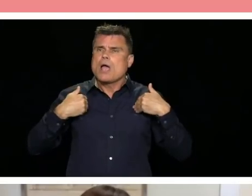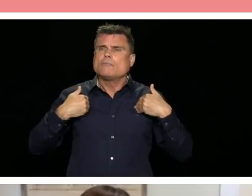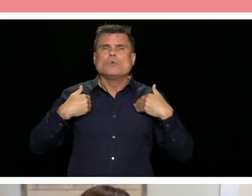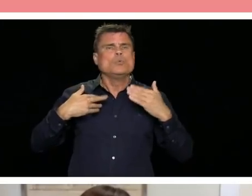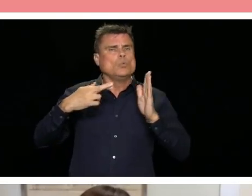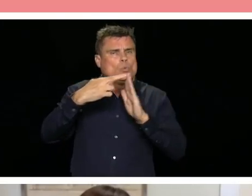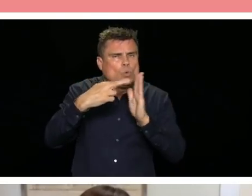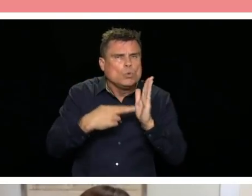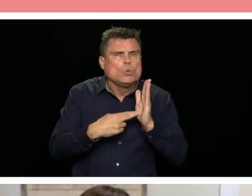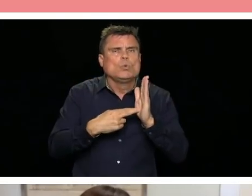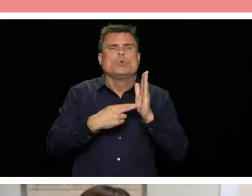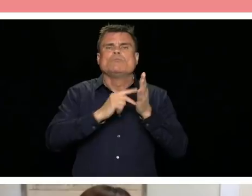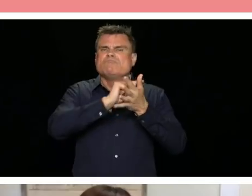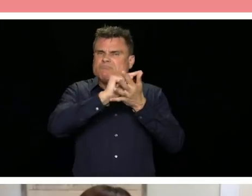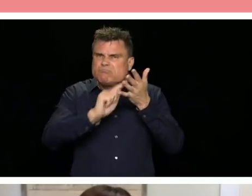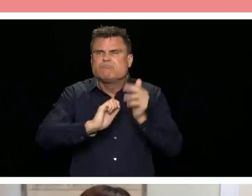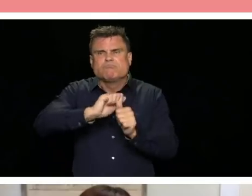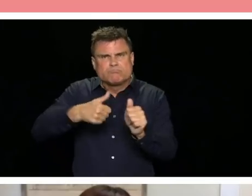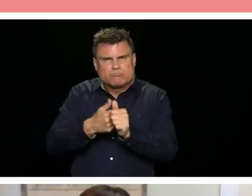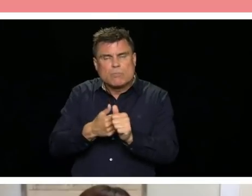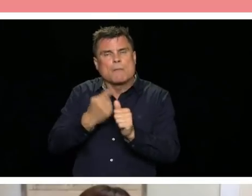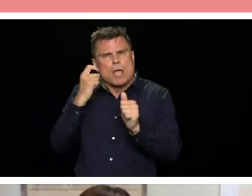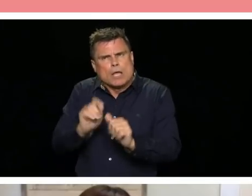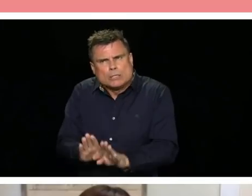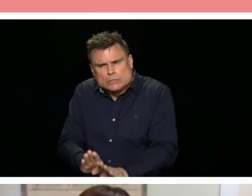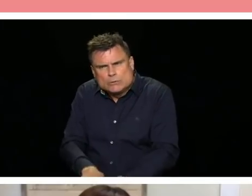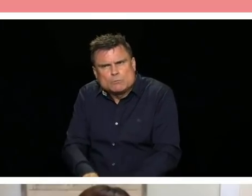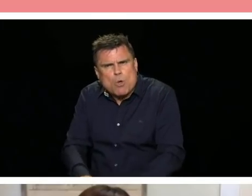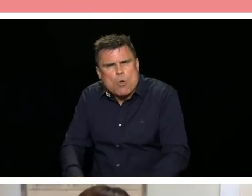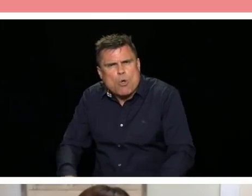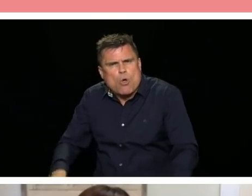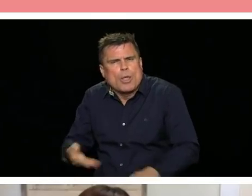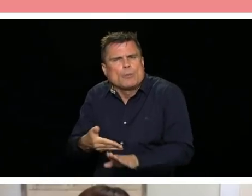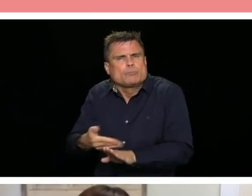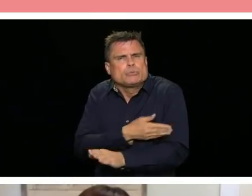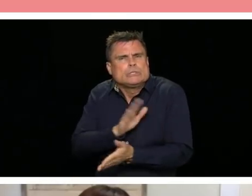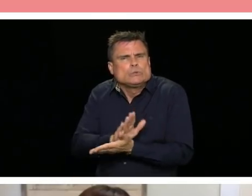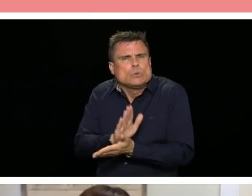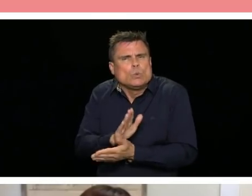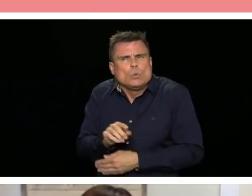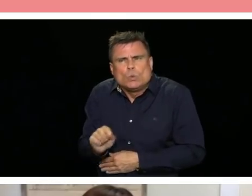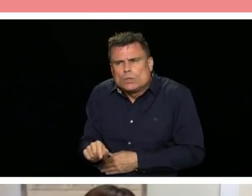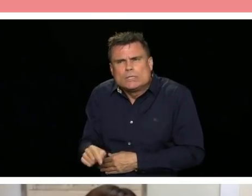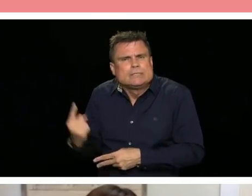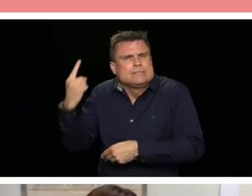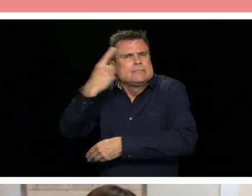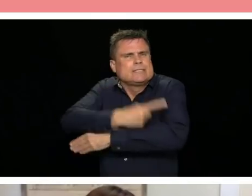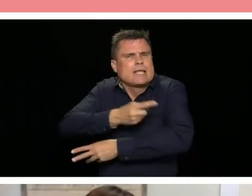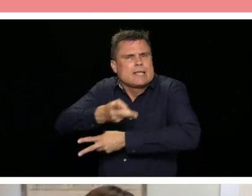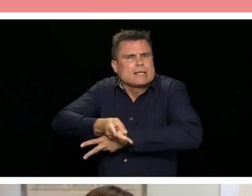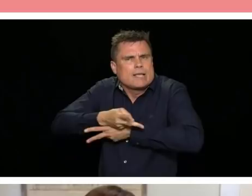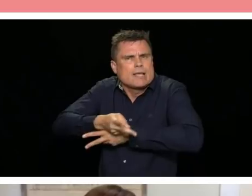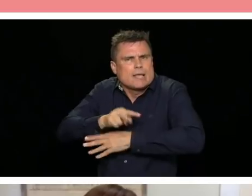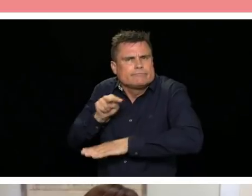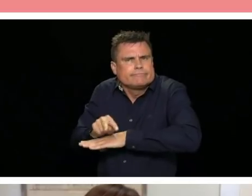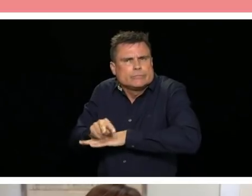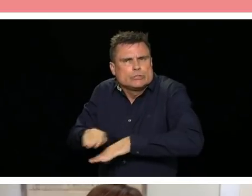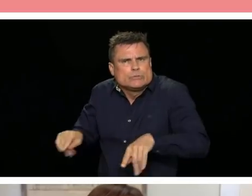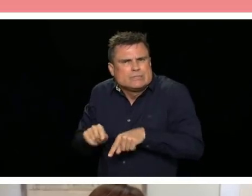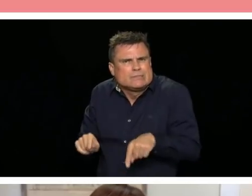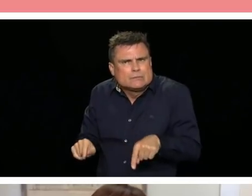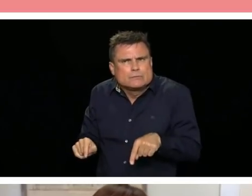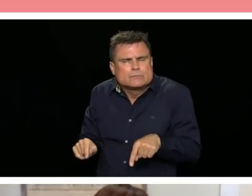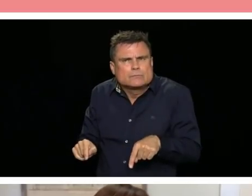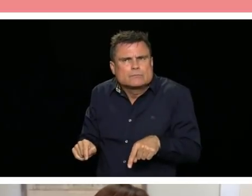really worked hard to come up with a way of articulating this that is helpful for children,